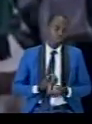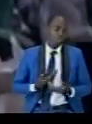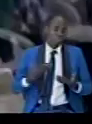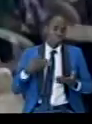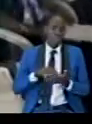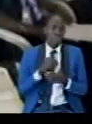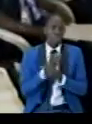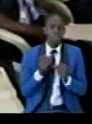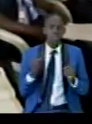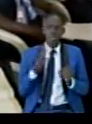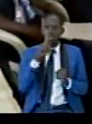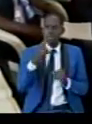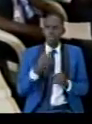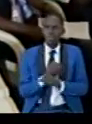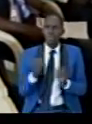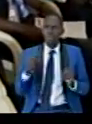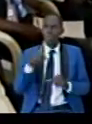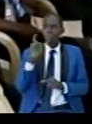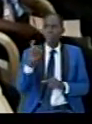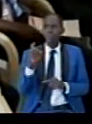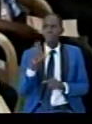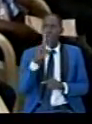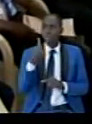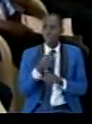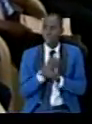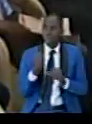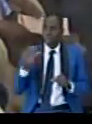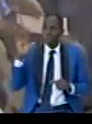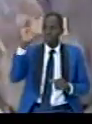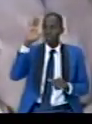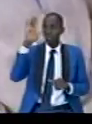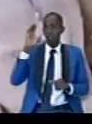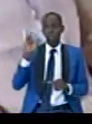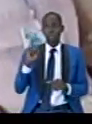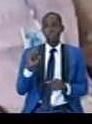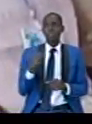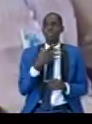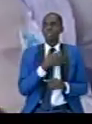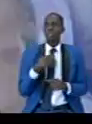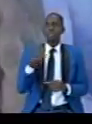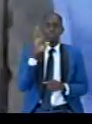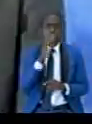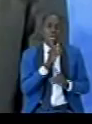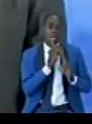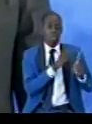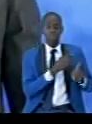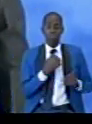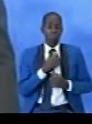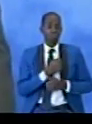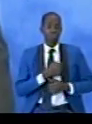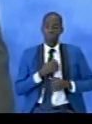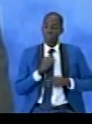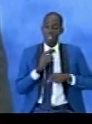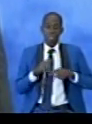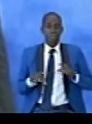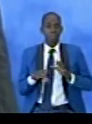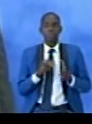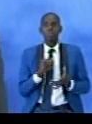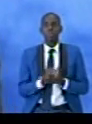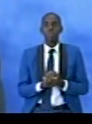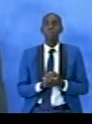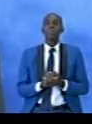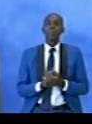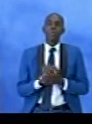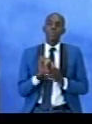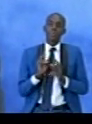again. I said born again. And then you say, I cannot do that. Then it's okay, go your